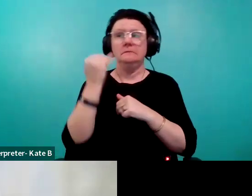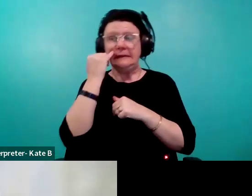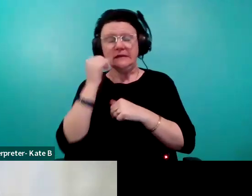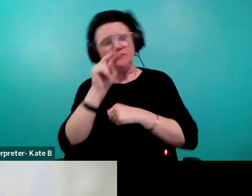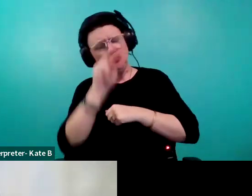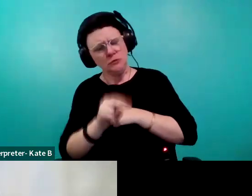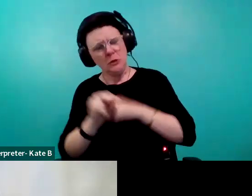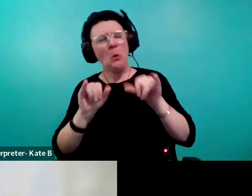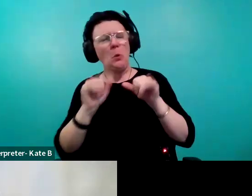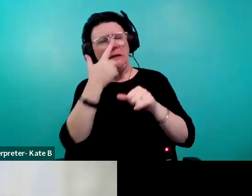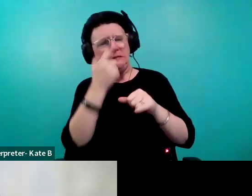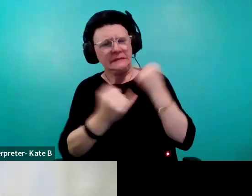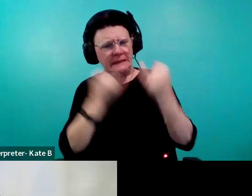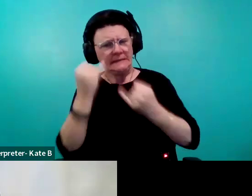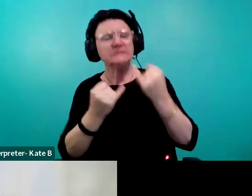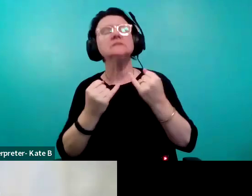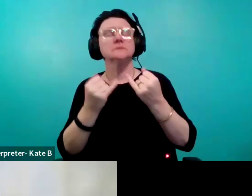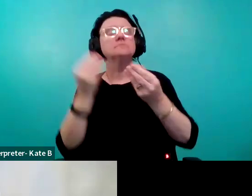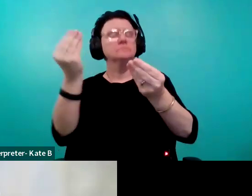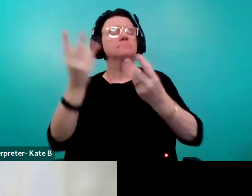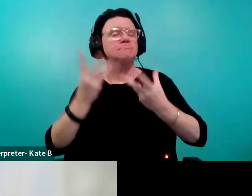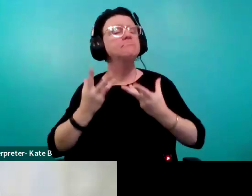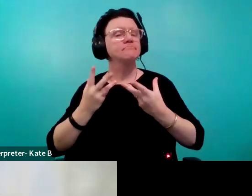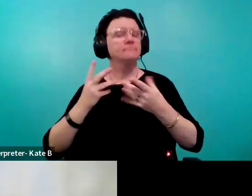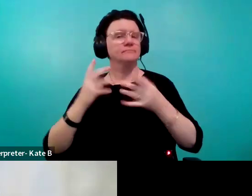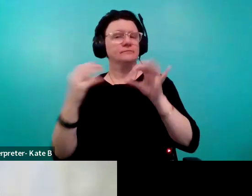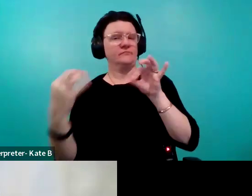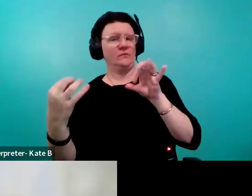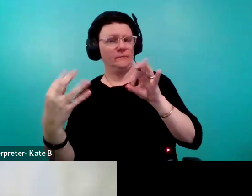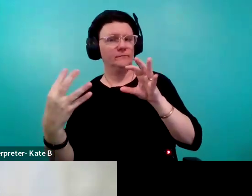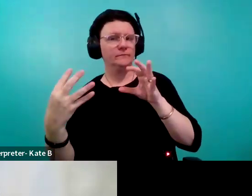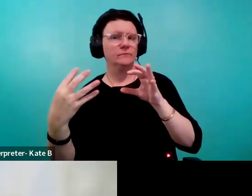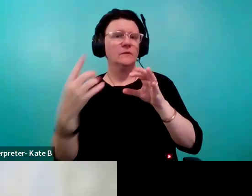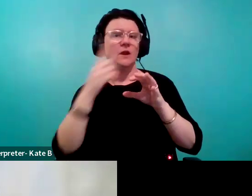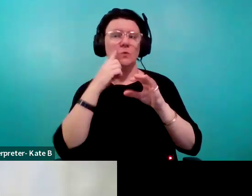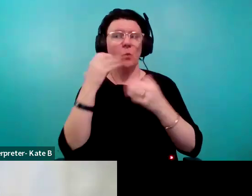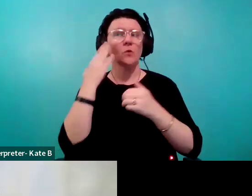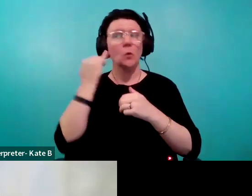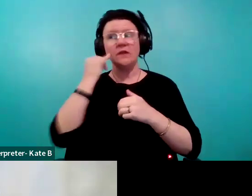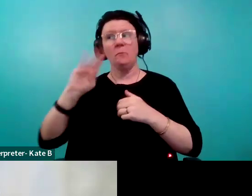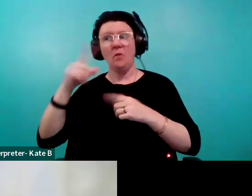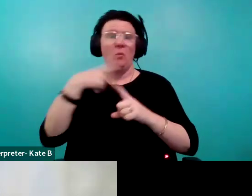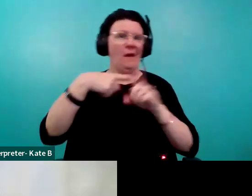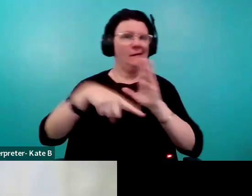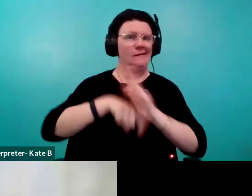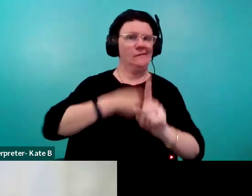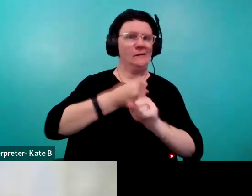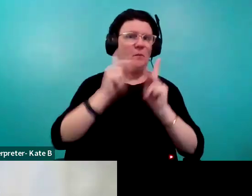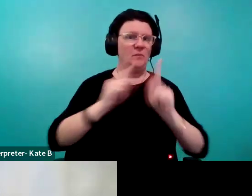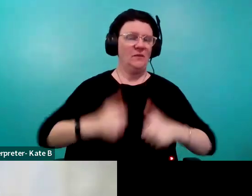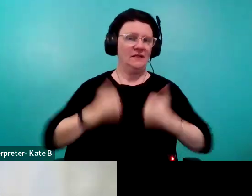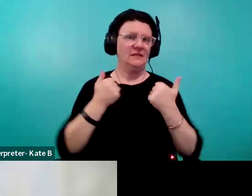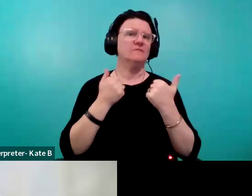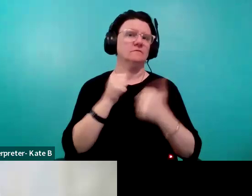too on the impact on Iowans, which is what we really want to emphasize there, the impact on Iowans